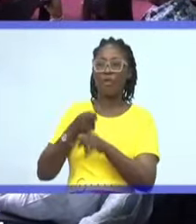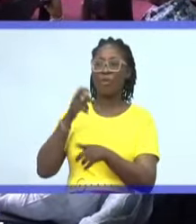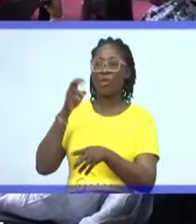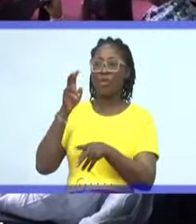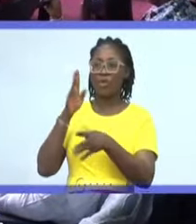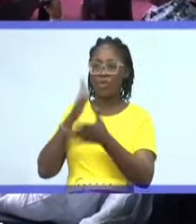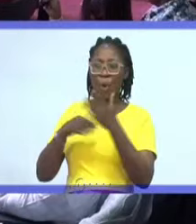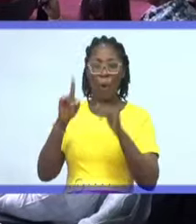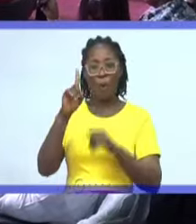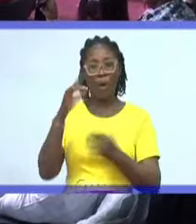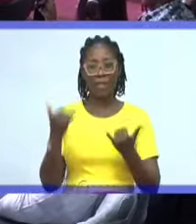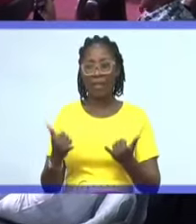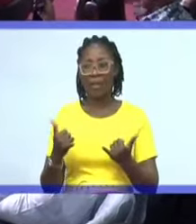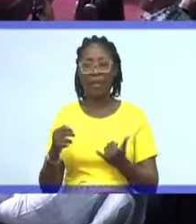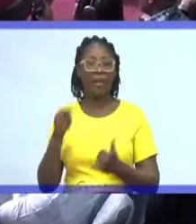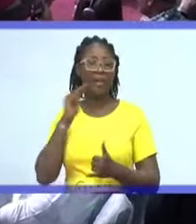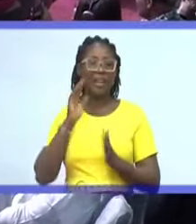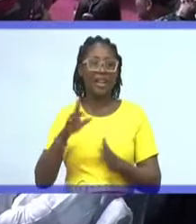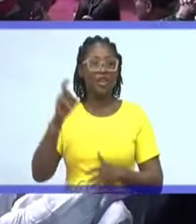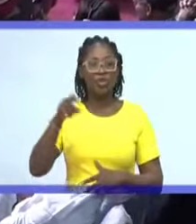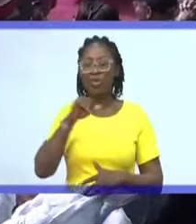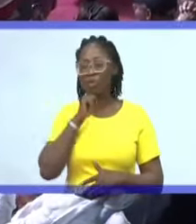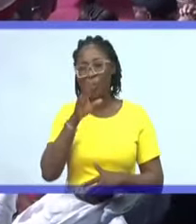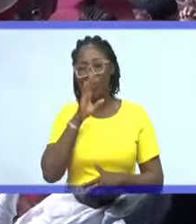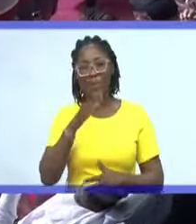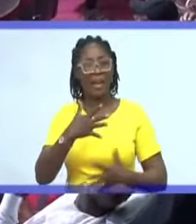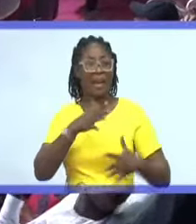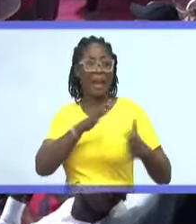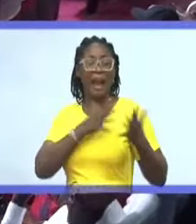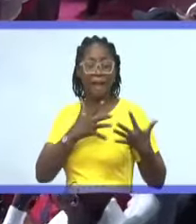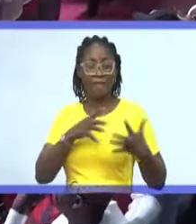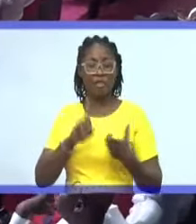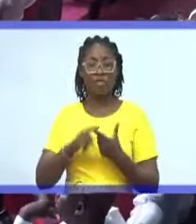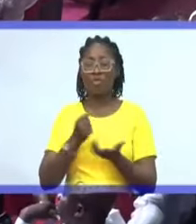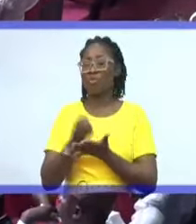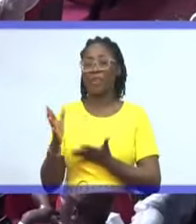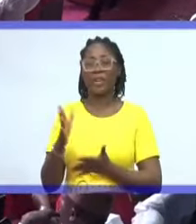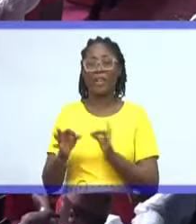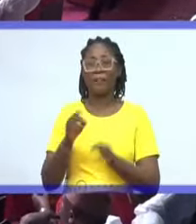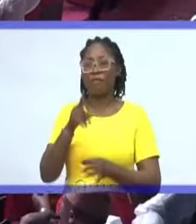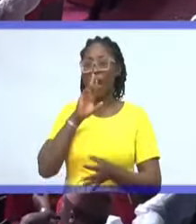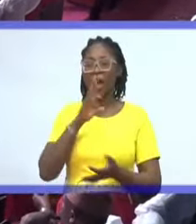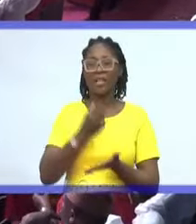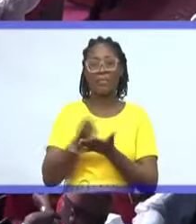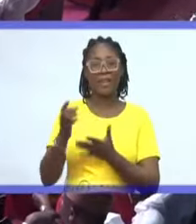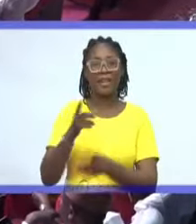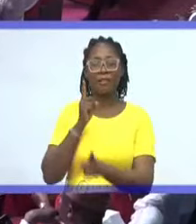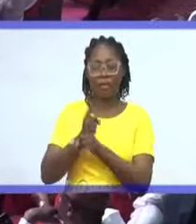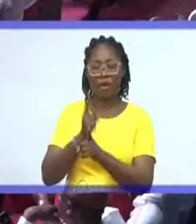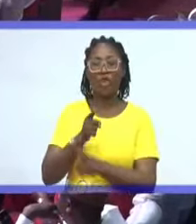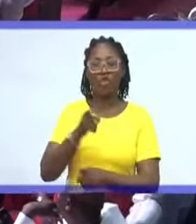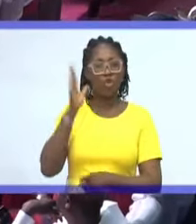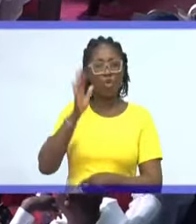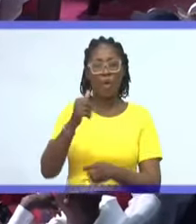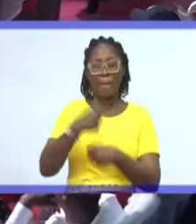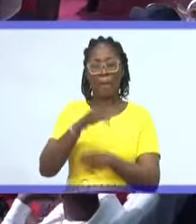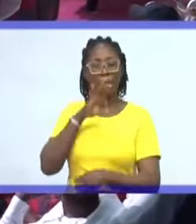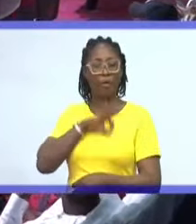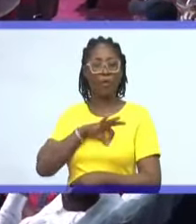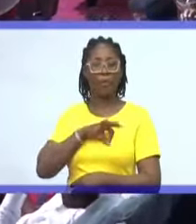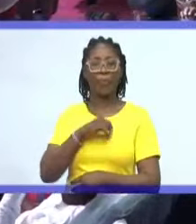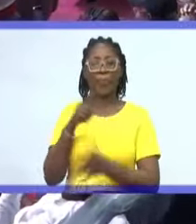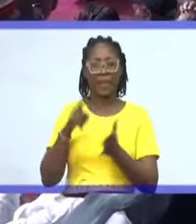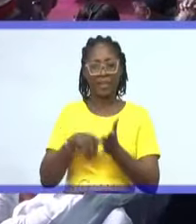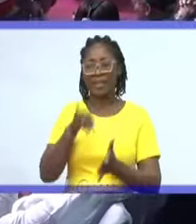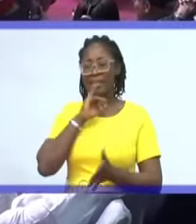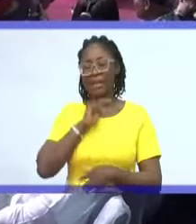Alaje. Nigerians should not be afraid to spend if you're spending correctly and you're going to get value. And this